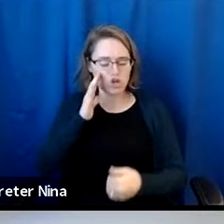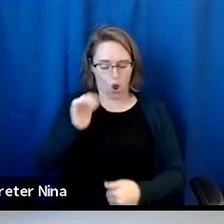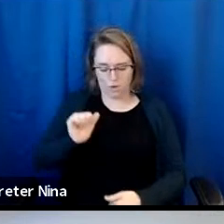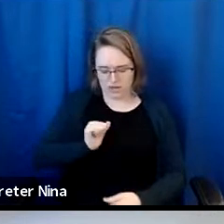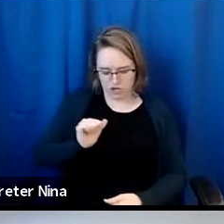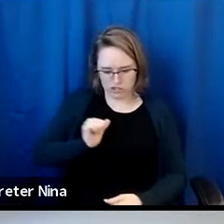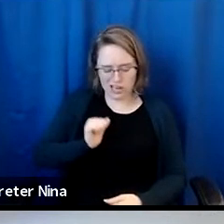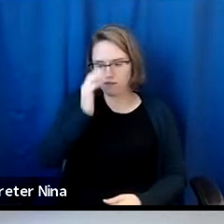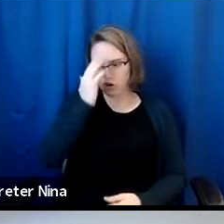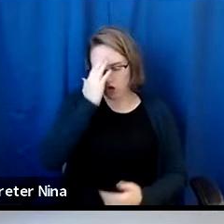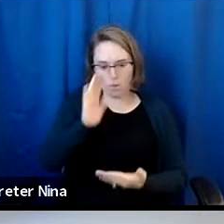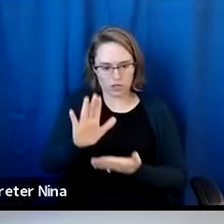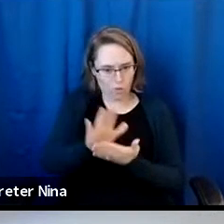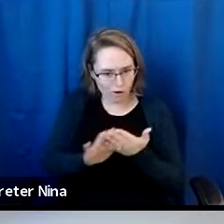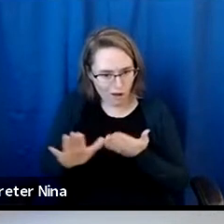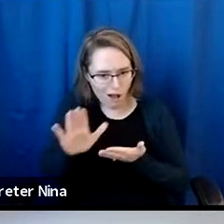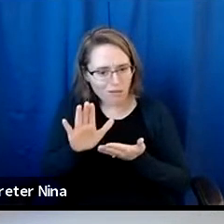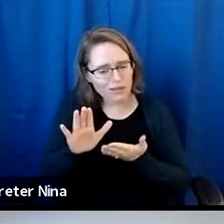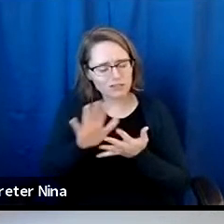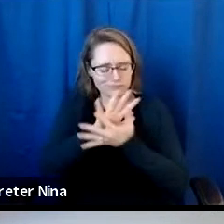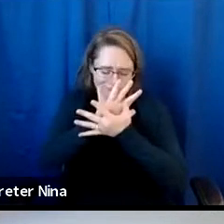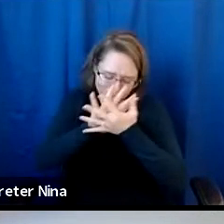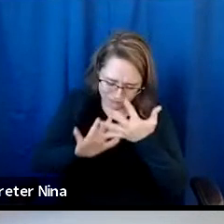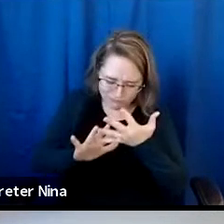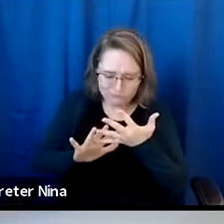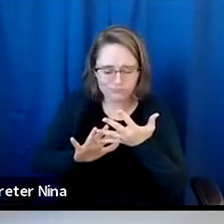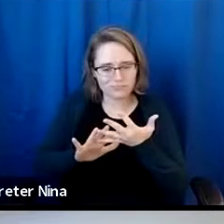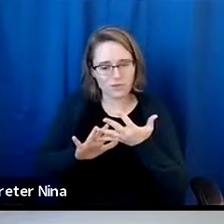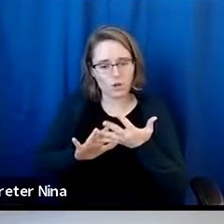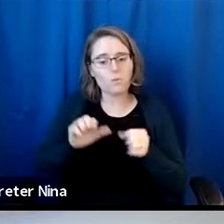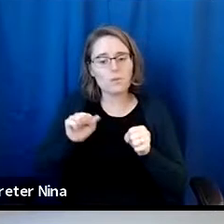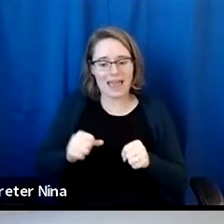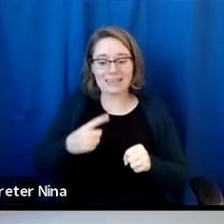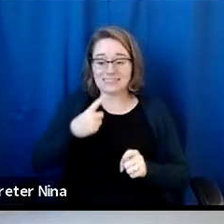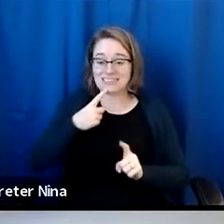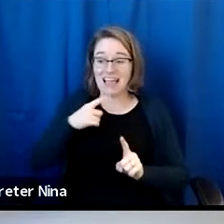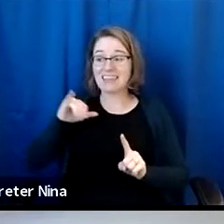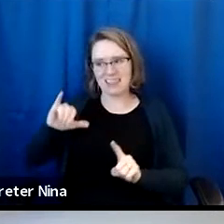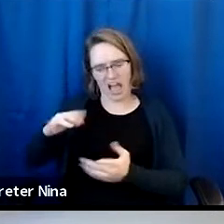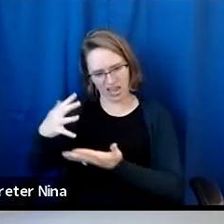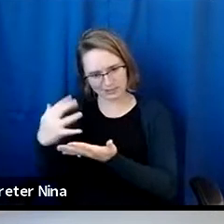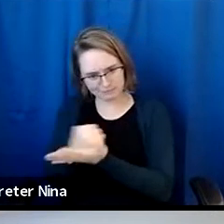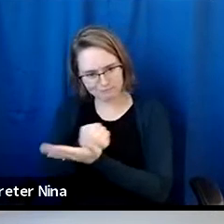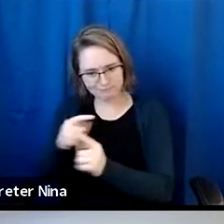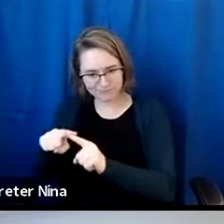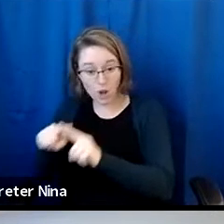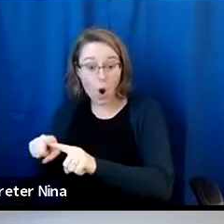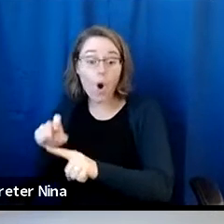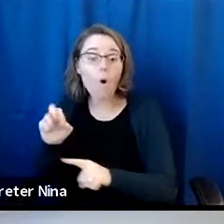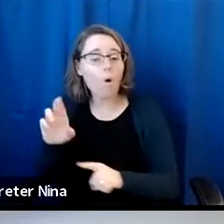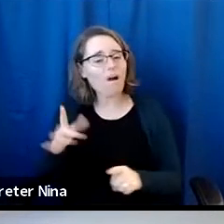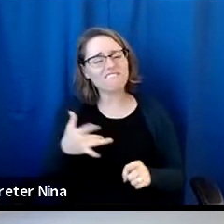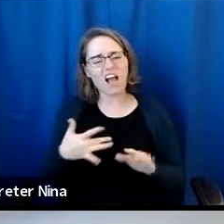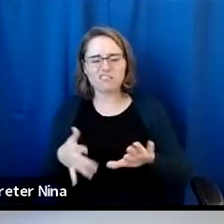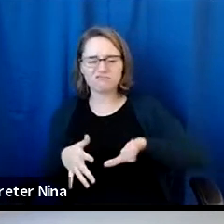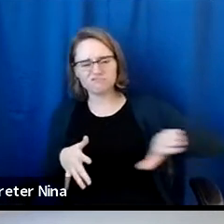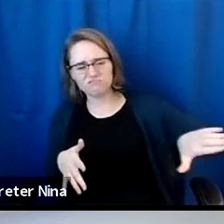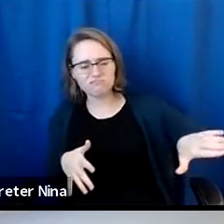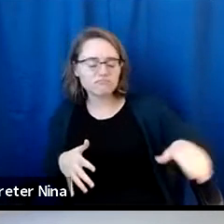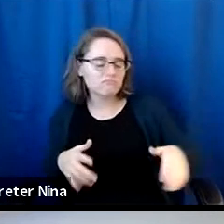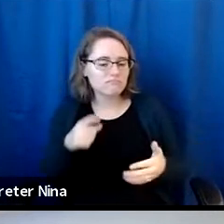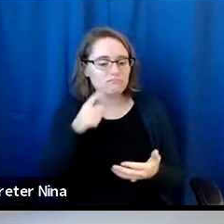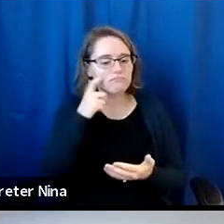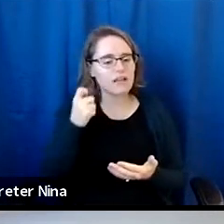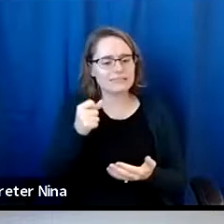your institution, and all of those things, so that we can say, okay, that's what we're going to lean into, and maybe that's what we're not going to lean into, just because it